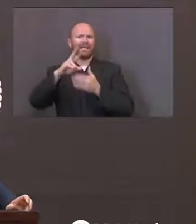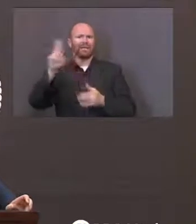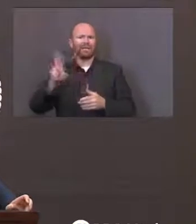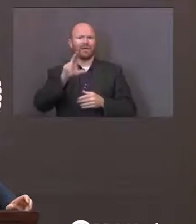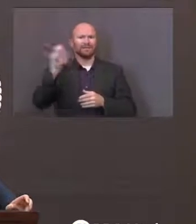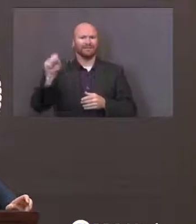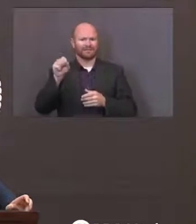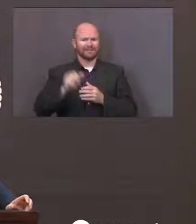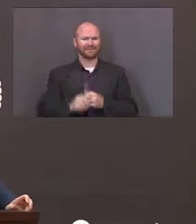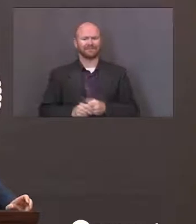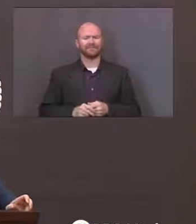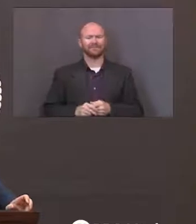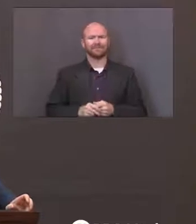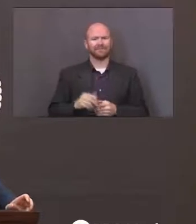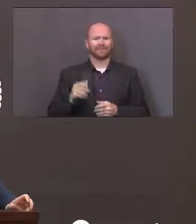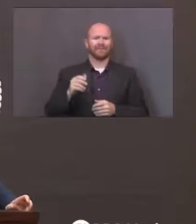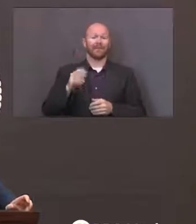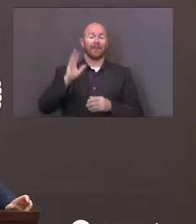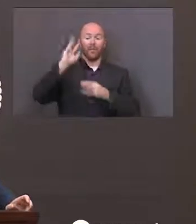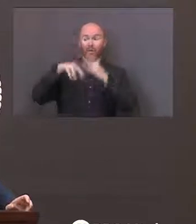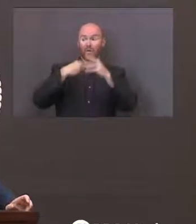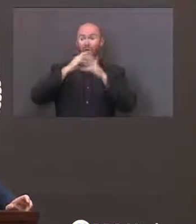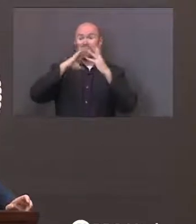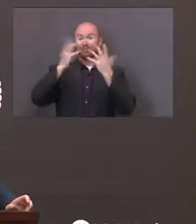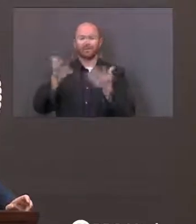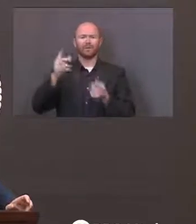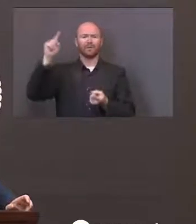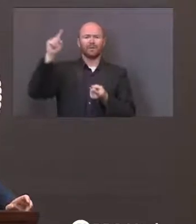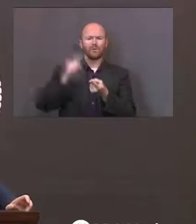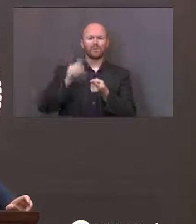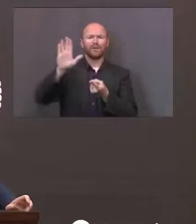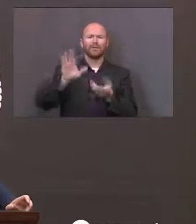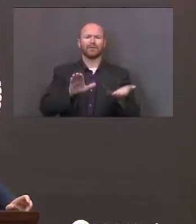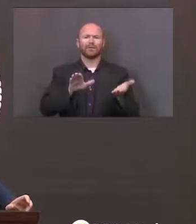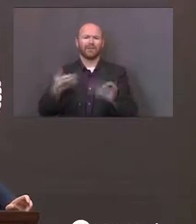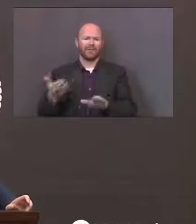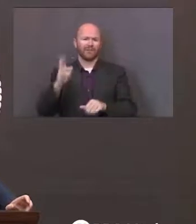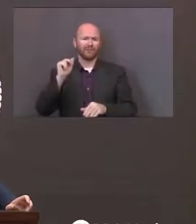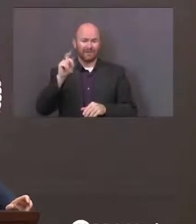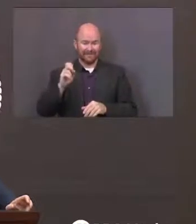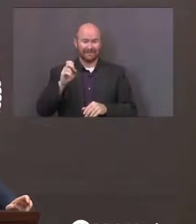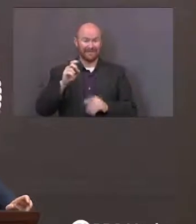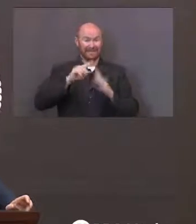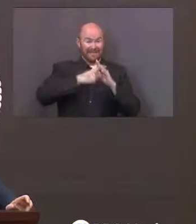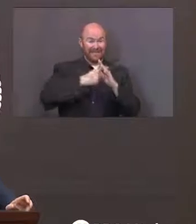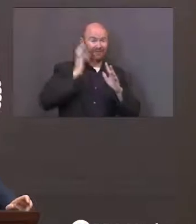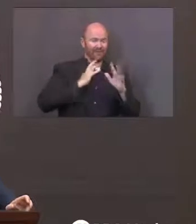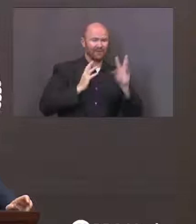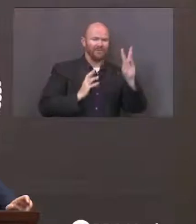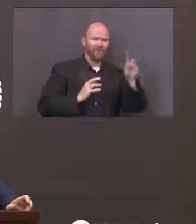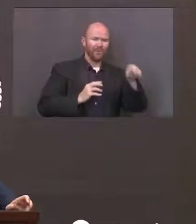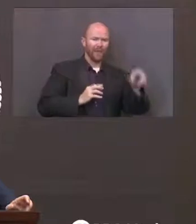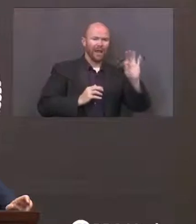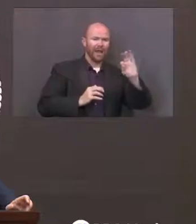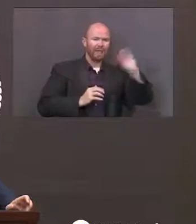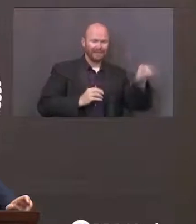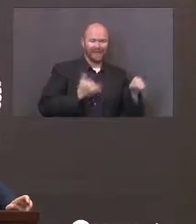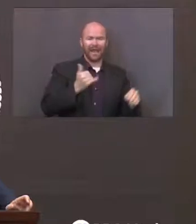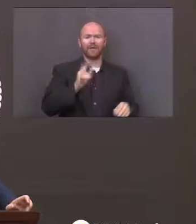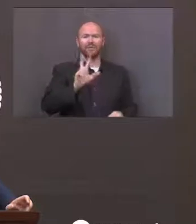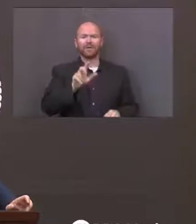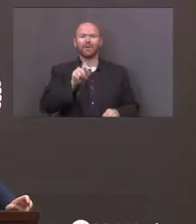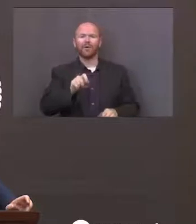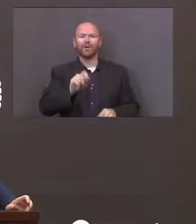to 3.1%. In the world, they've reduced their fatality rates as well from the beginning rates of 6.9% to